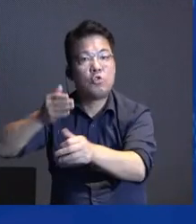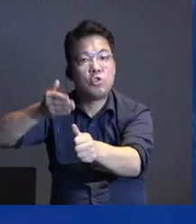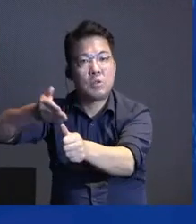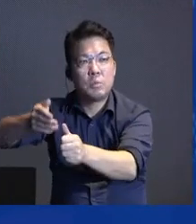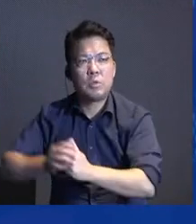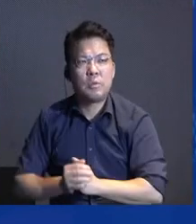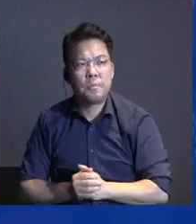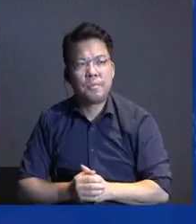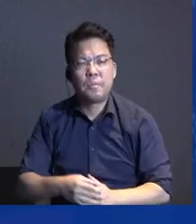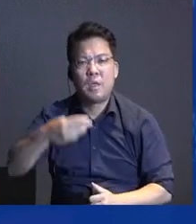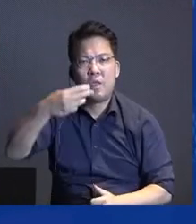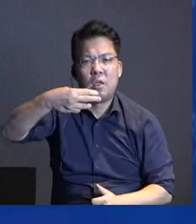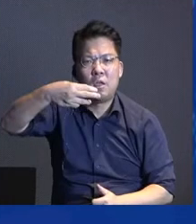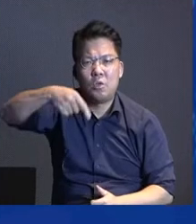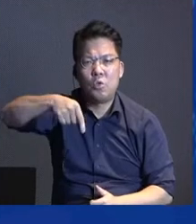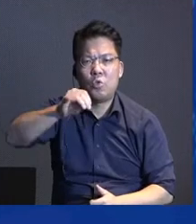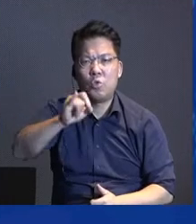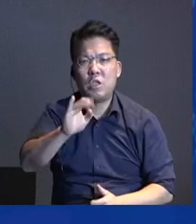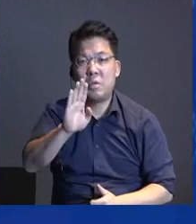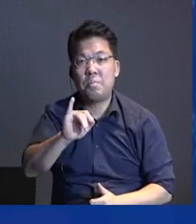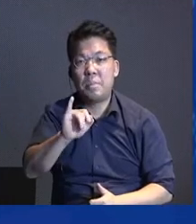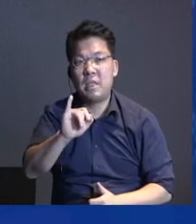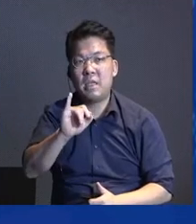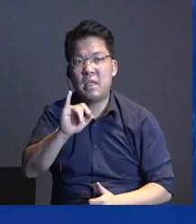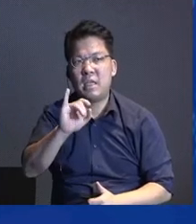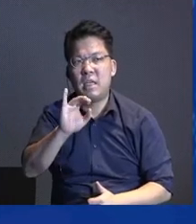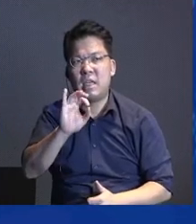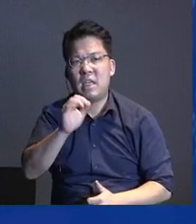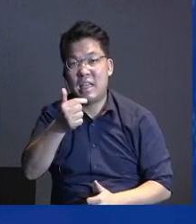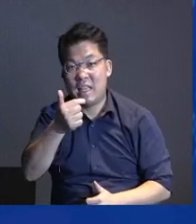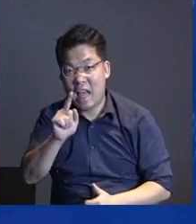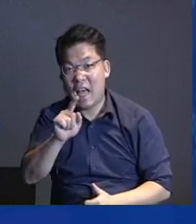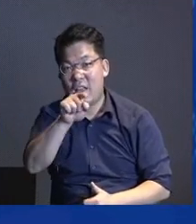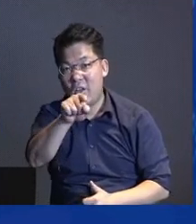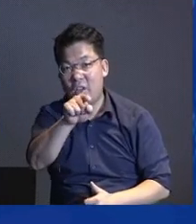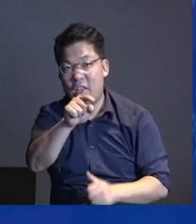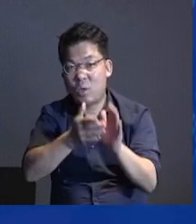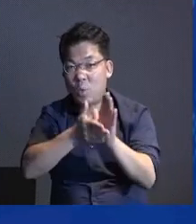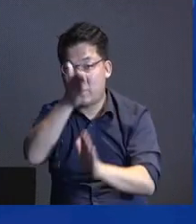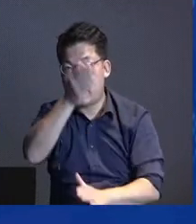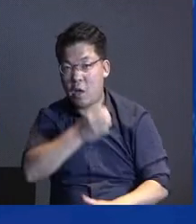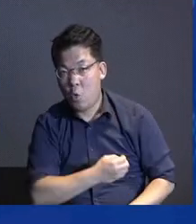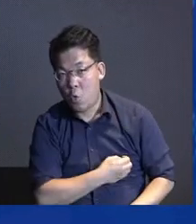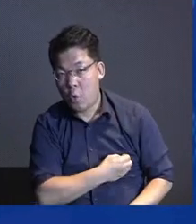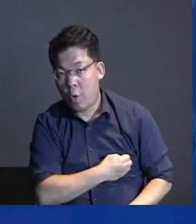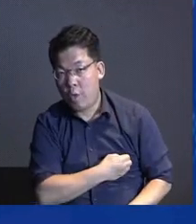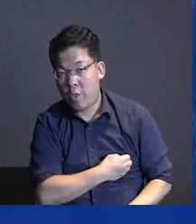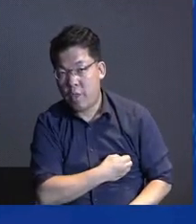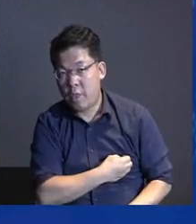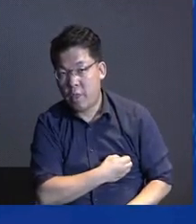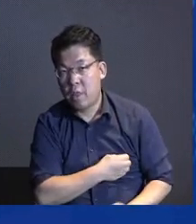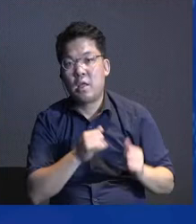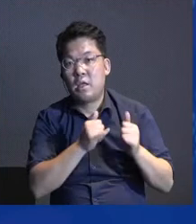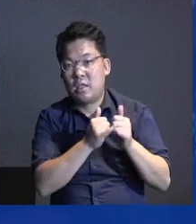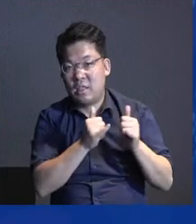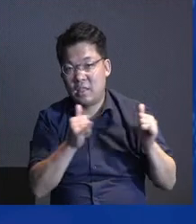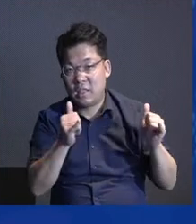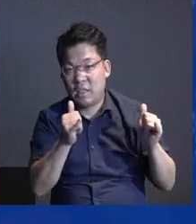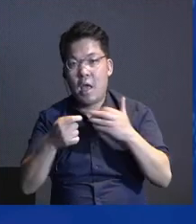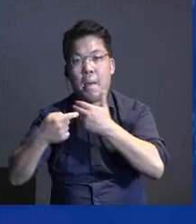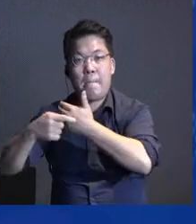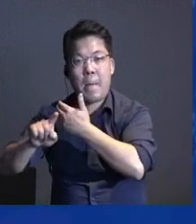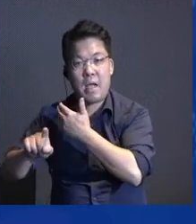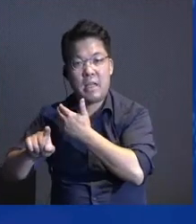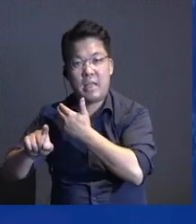able to join, was an outdoor public event that you see on the